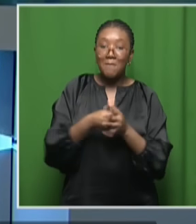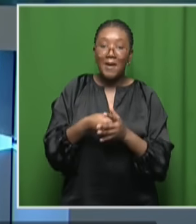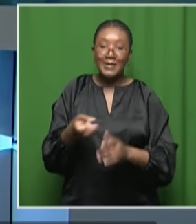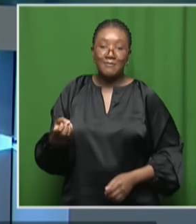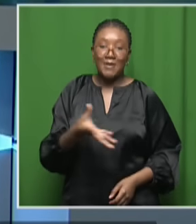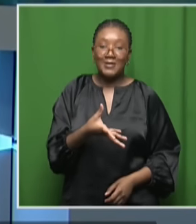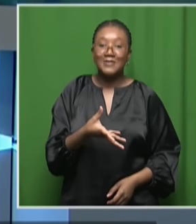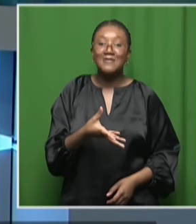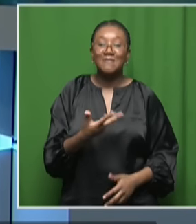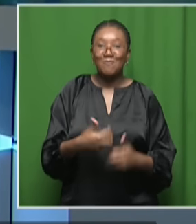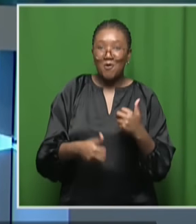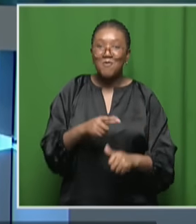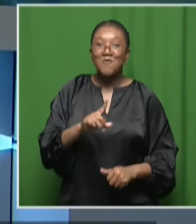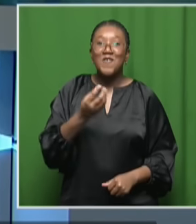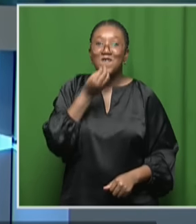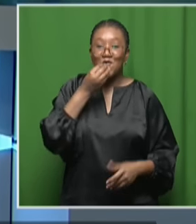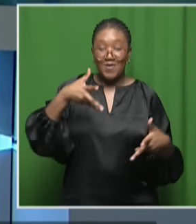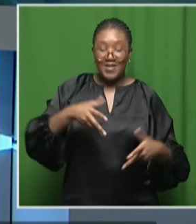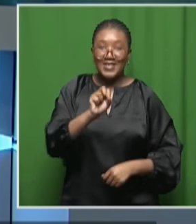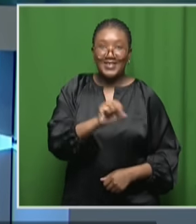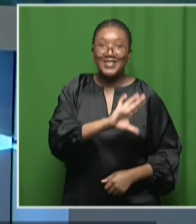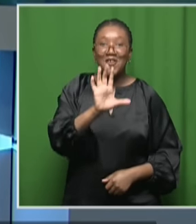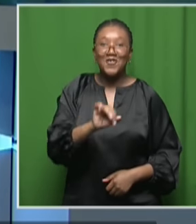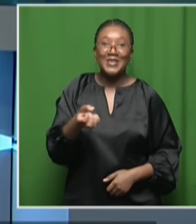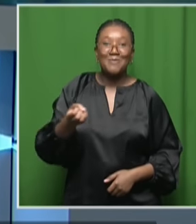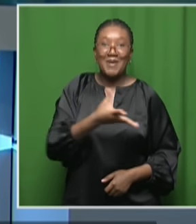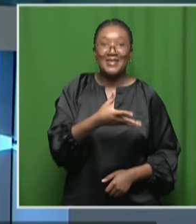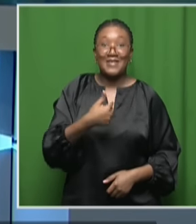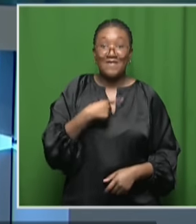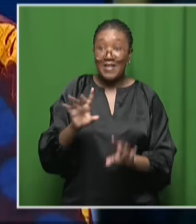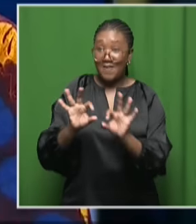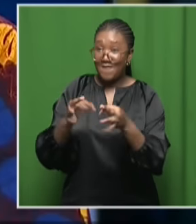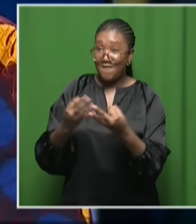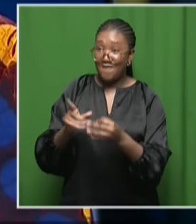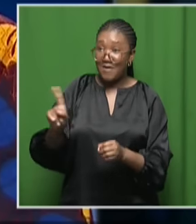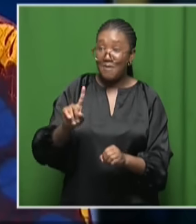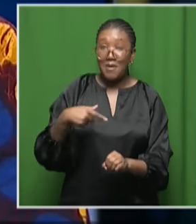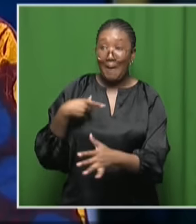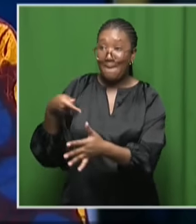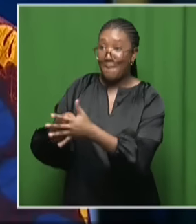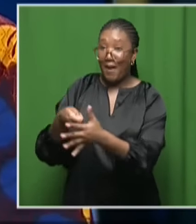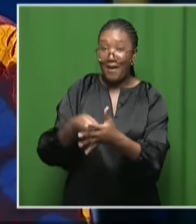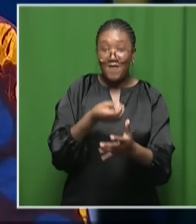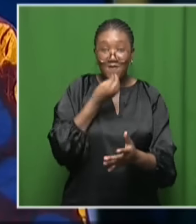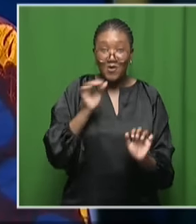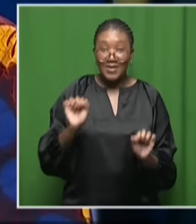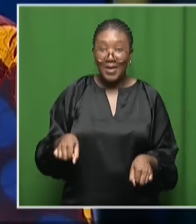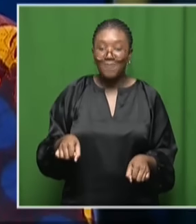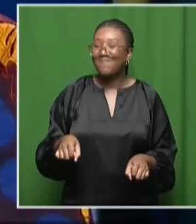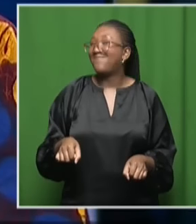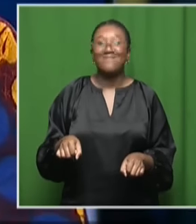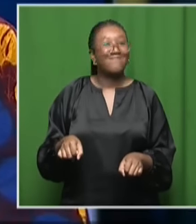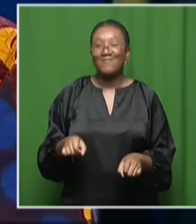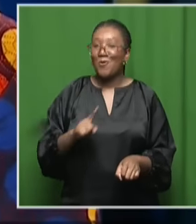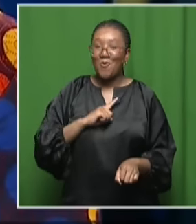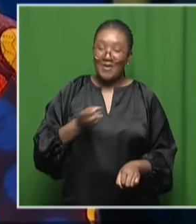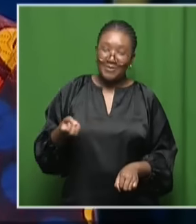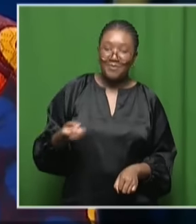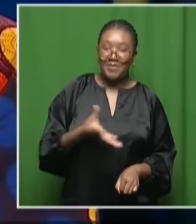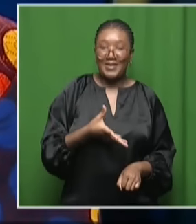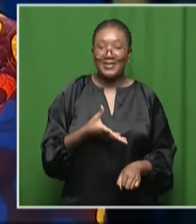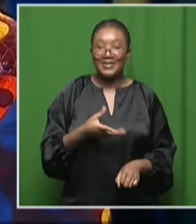in many countries on the continent, they don't produce enough food to feed themselves and rely on export markets, on